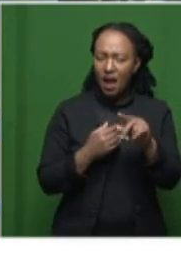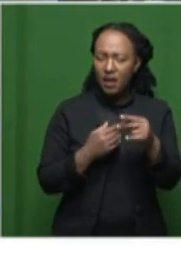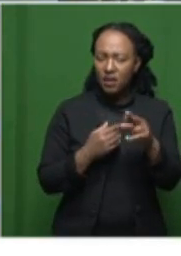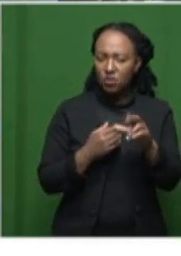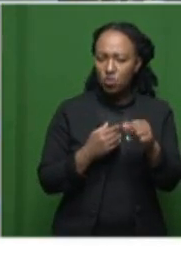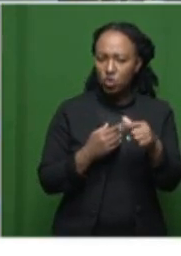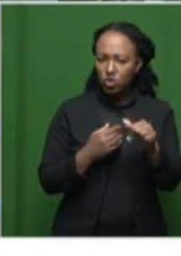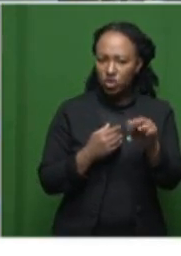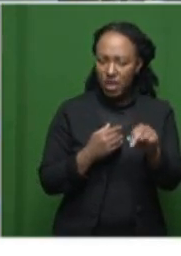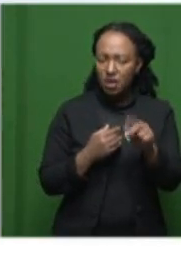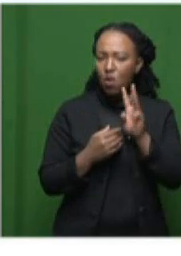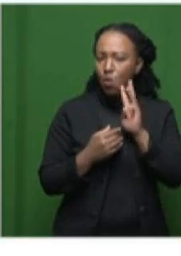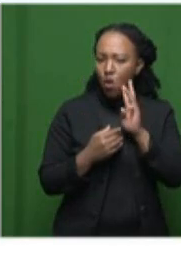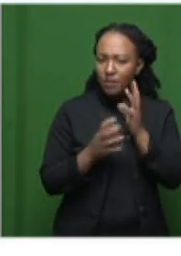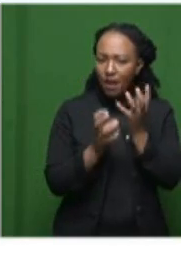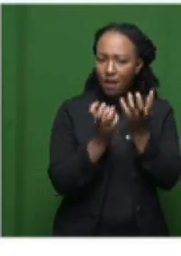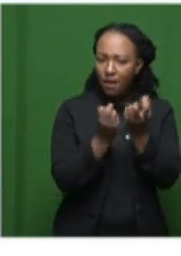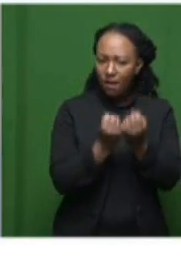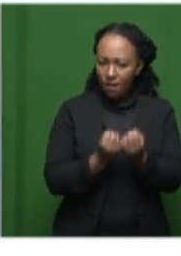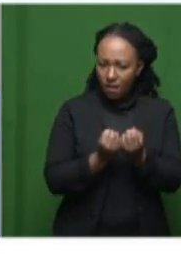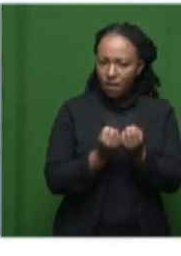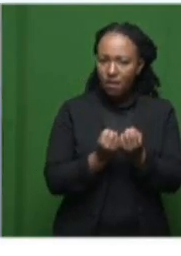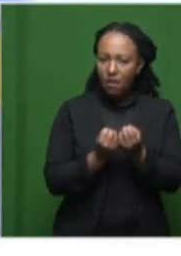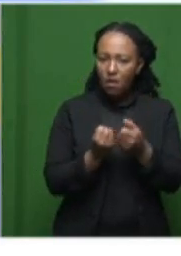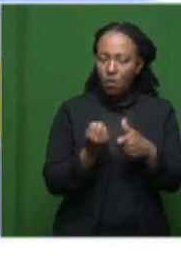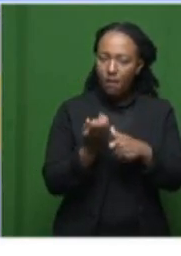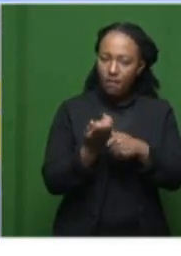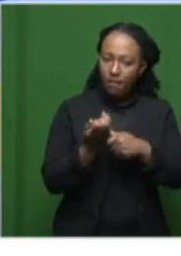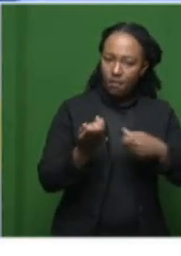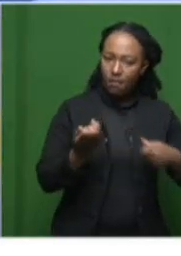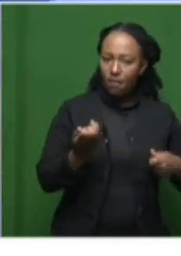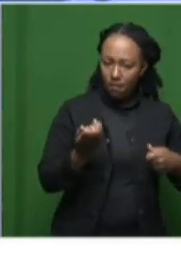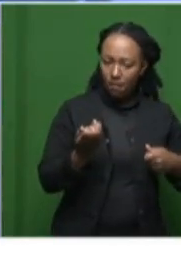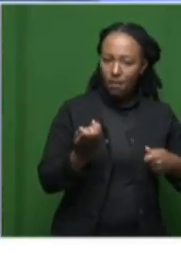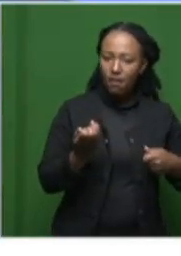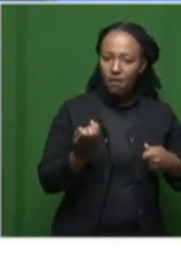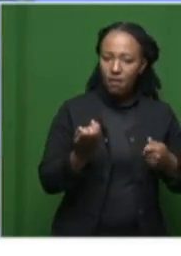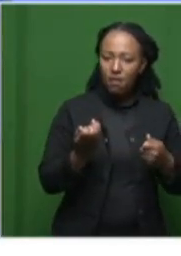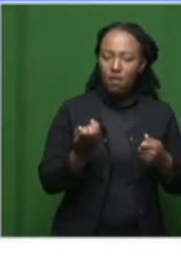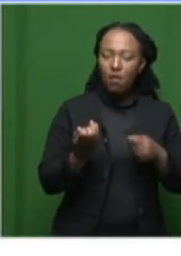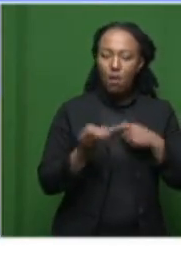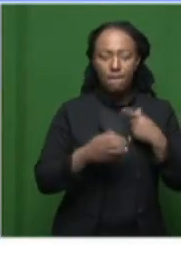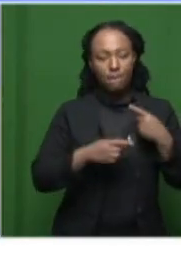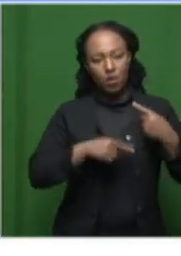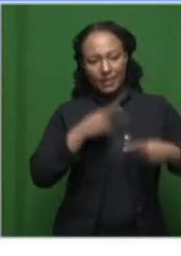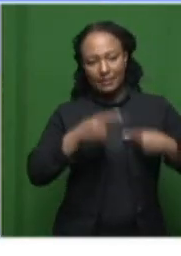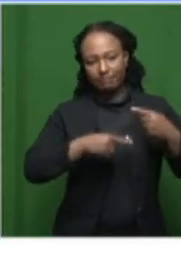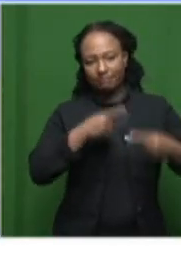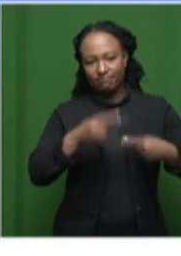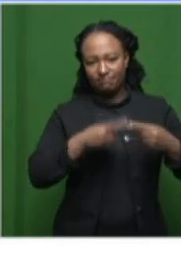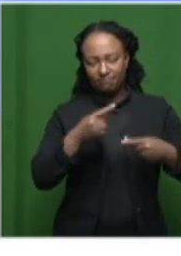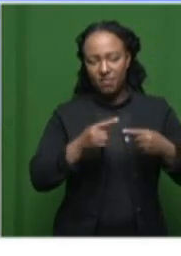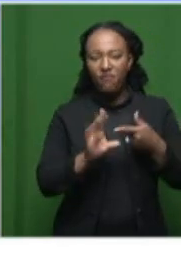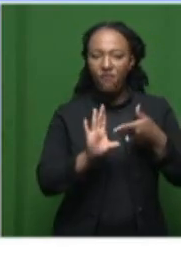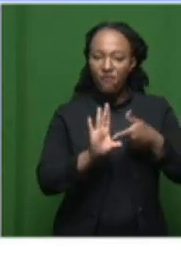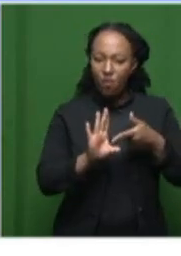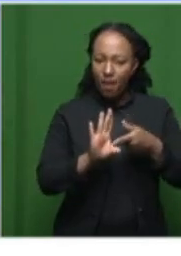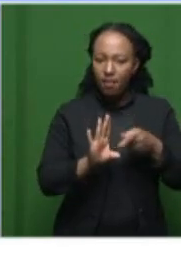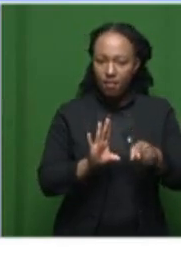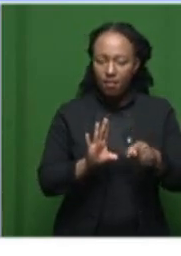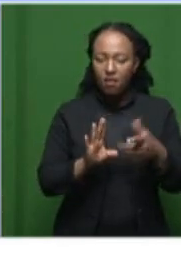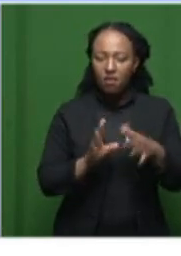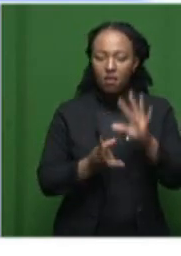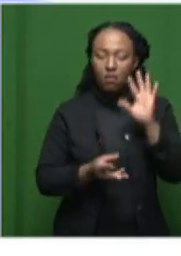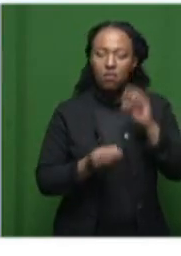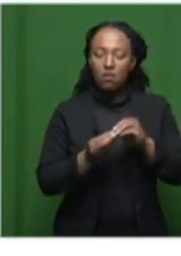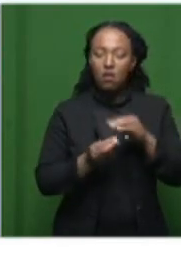in the water. And as soon as you take the charge off and you put a load on it, the process reverses as a fuel cell, combining that